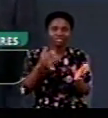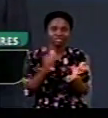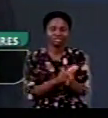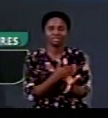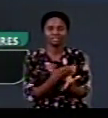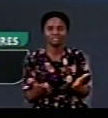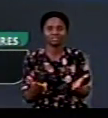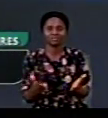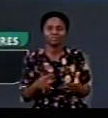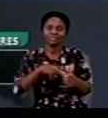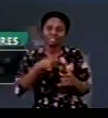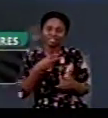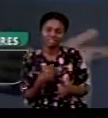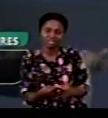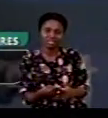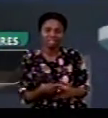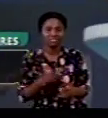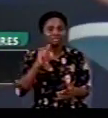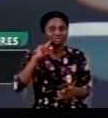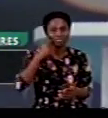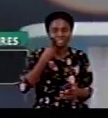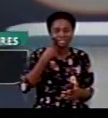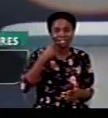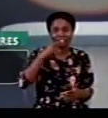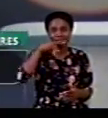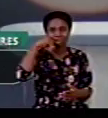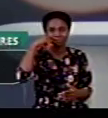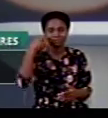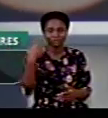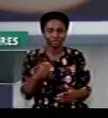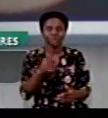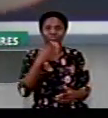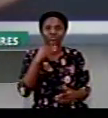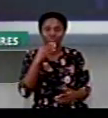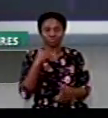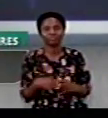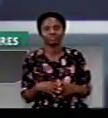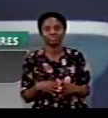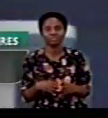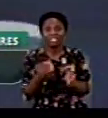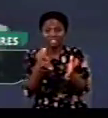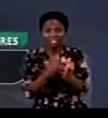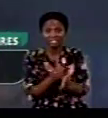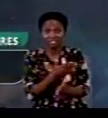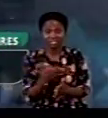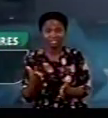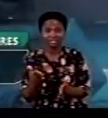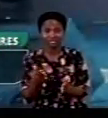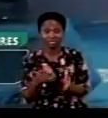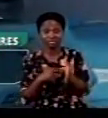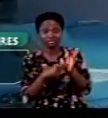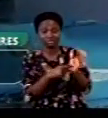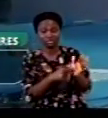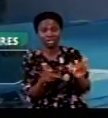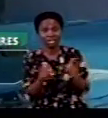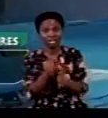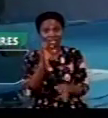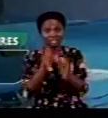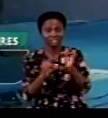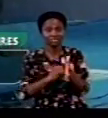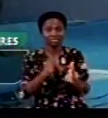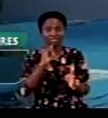has a bitter consequence. It has a bitter outcome. And because of that, you want to get off